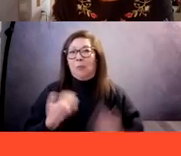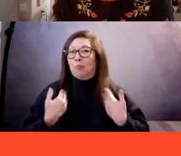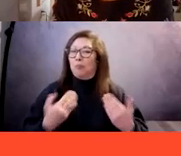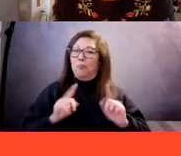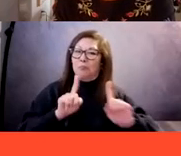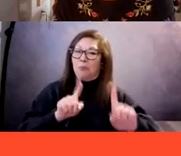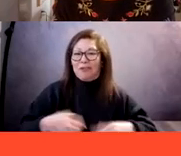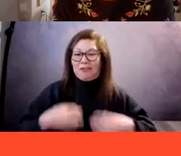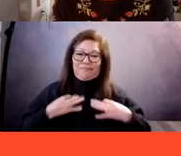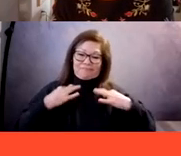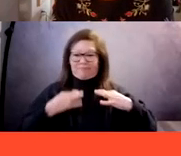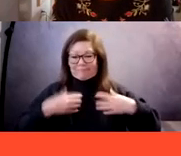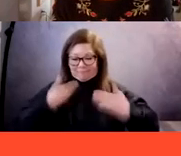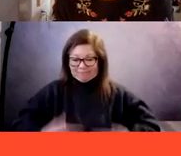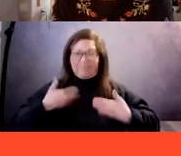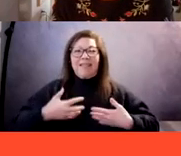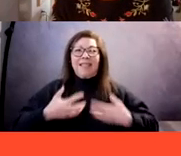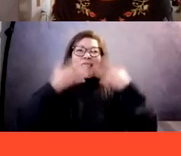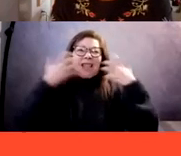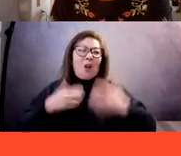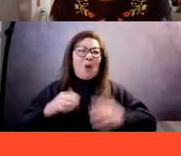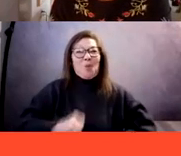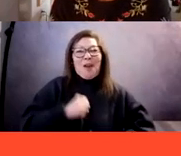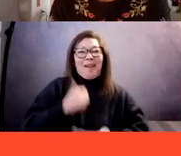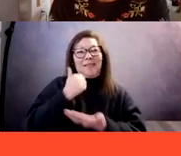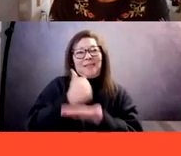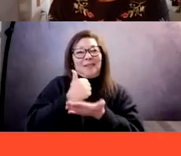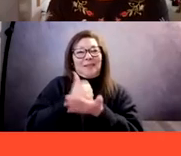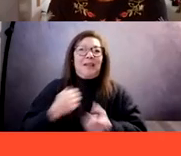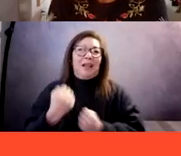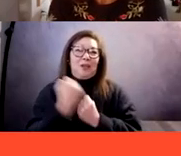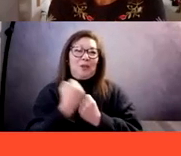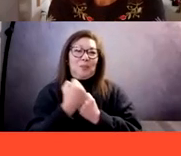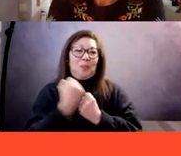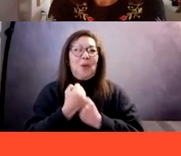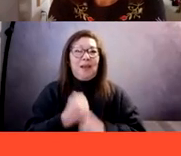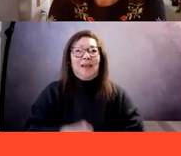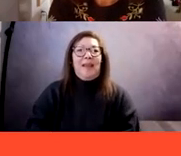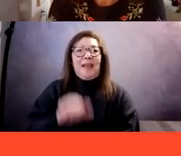wear your AAPI Tiger Pride while supporting A4. Okay,